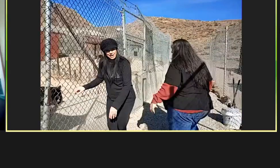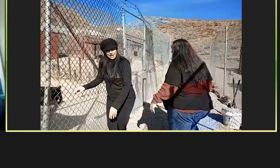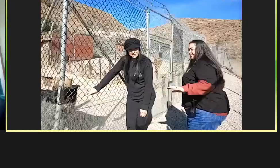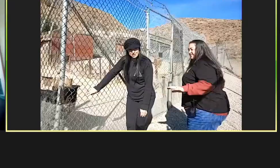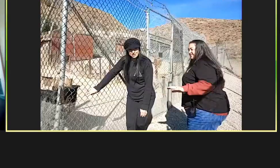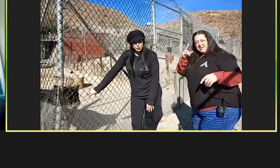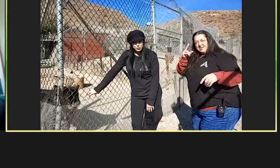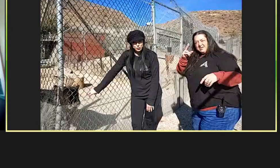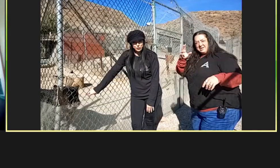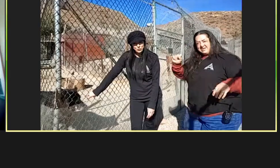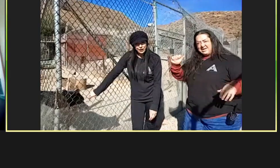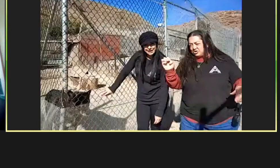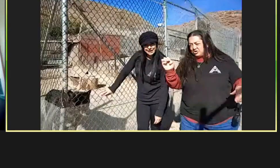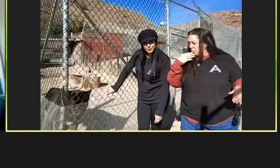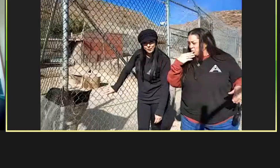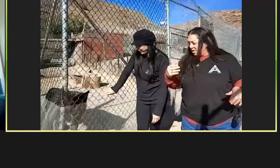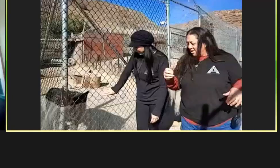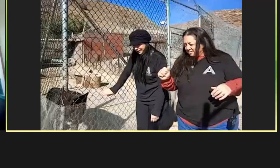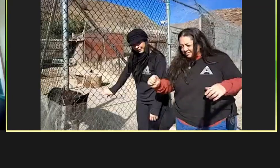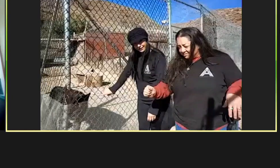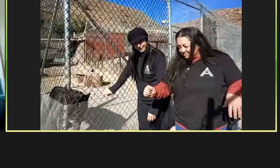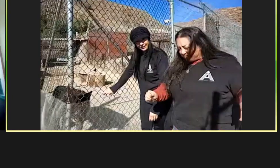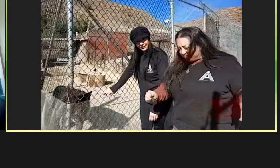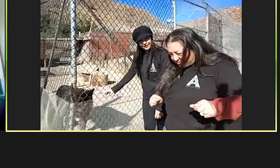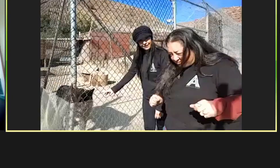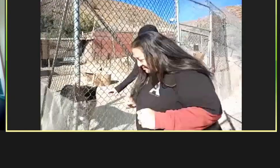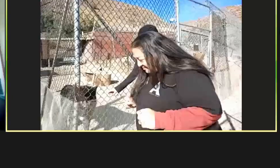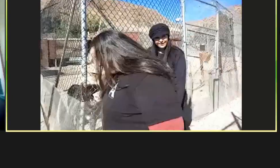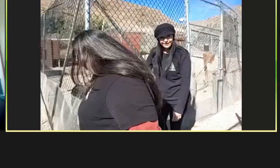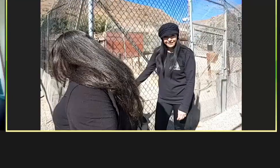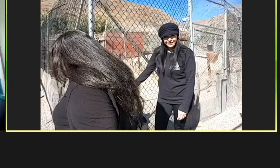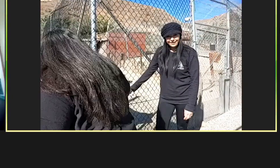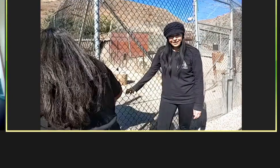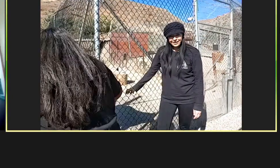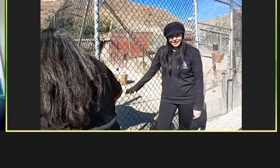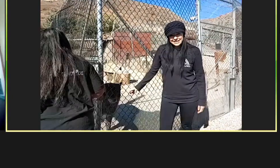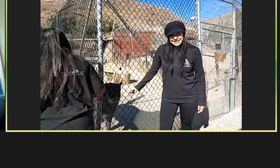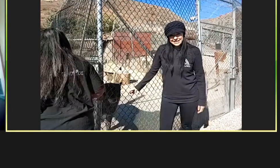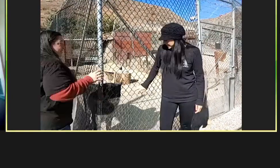Can you guys see Sarge pretty well with the camera angle?